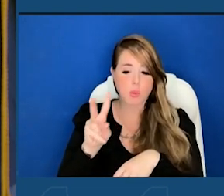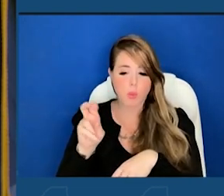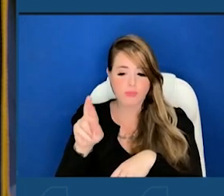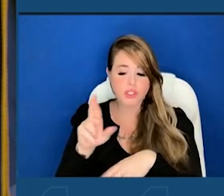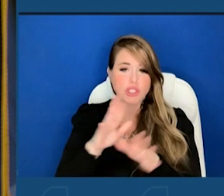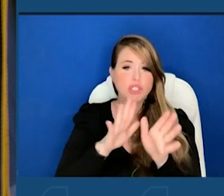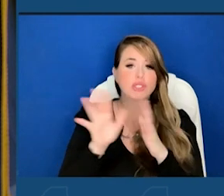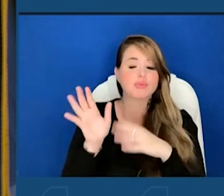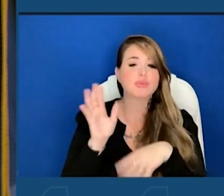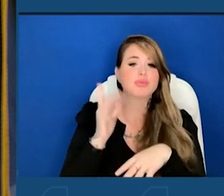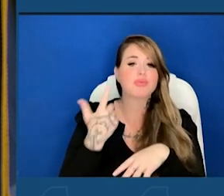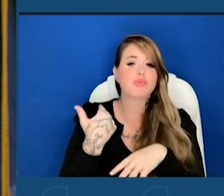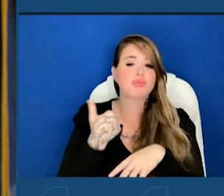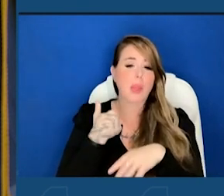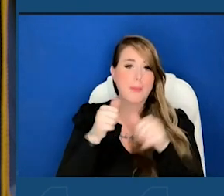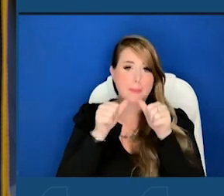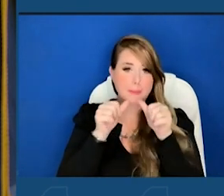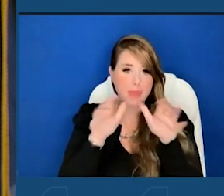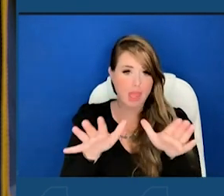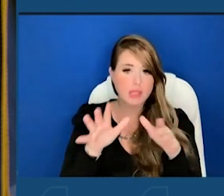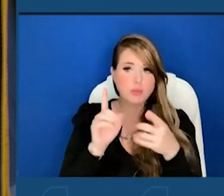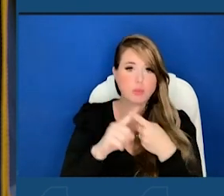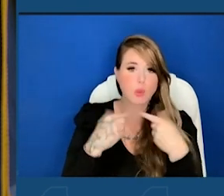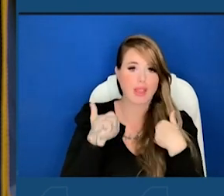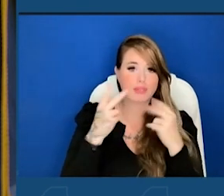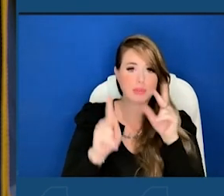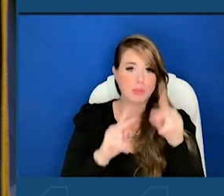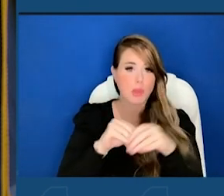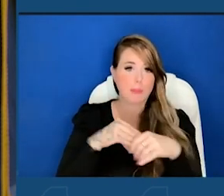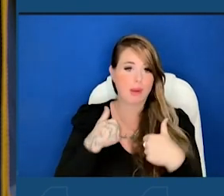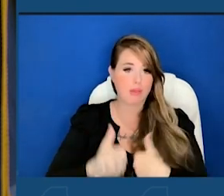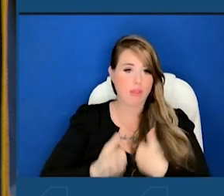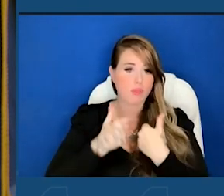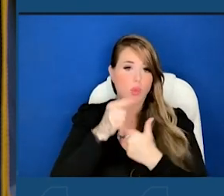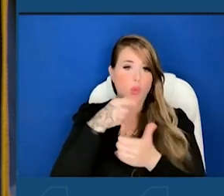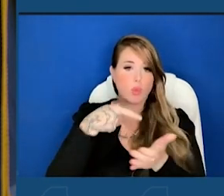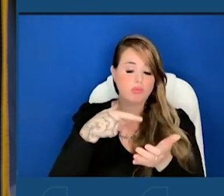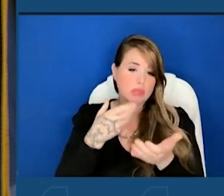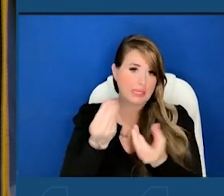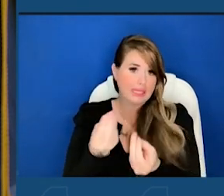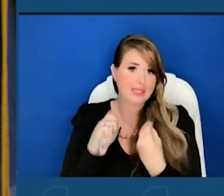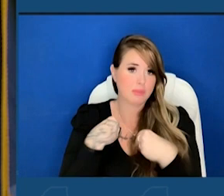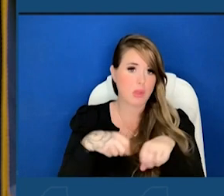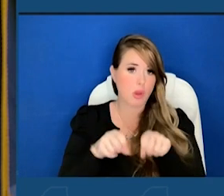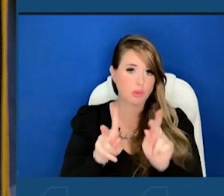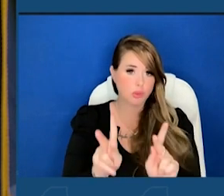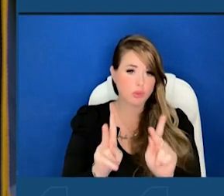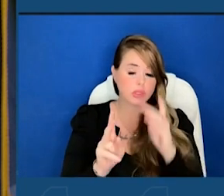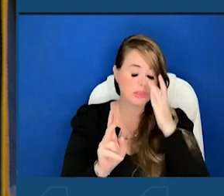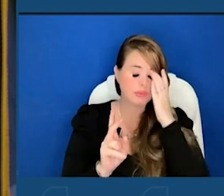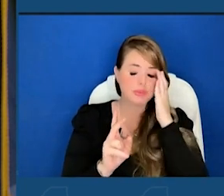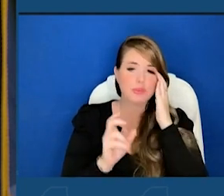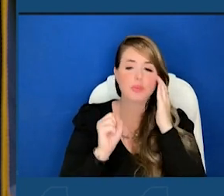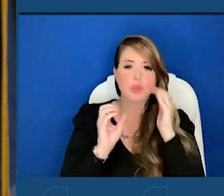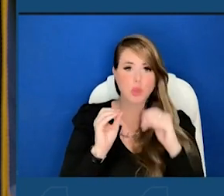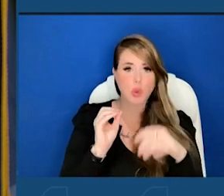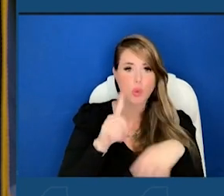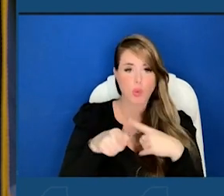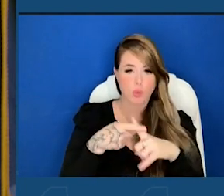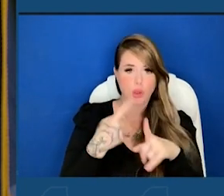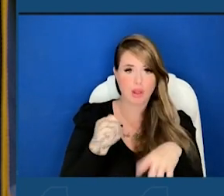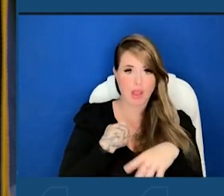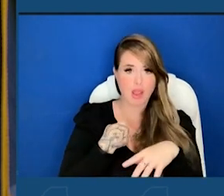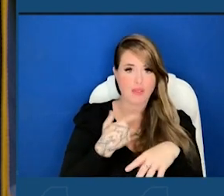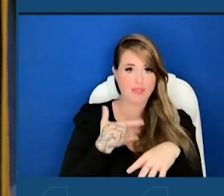Plaza. I've been blessed to have people in my life that afforded me opportunities. So when I